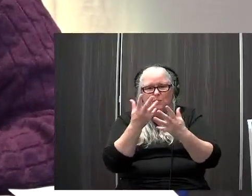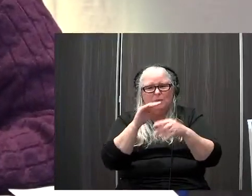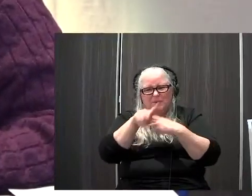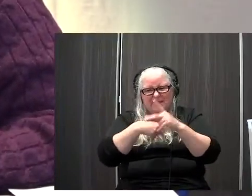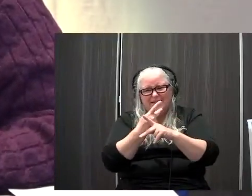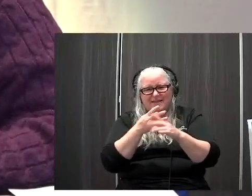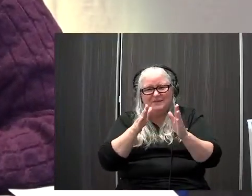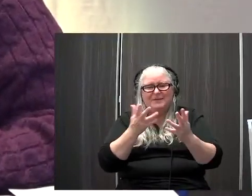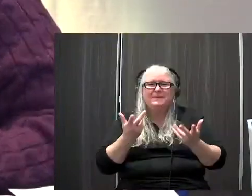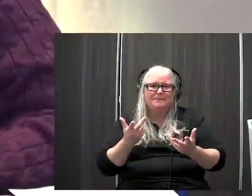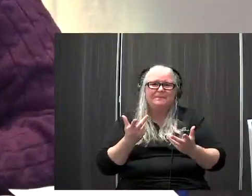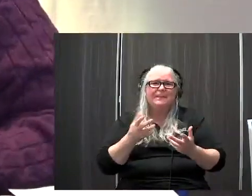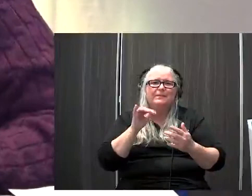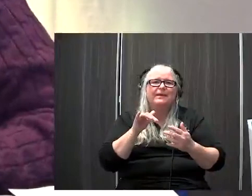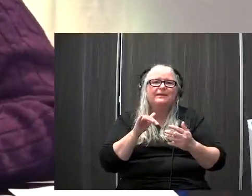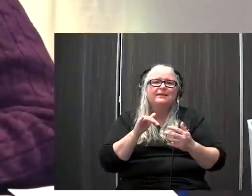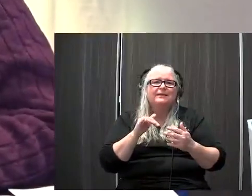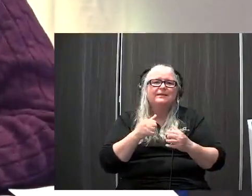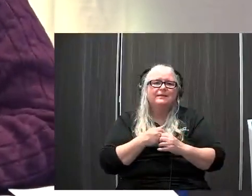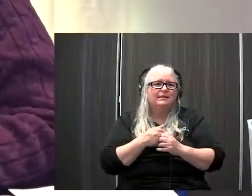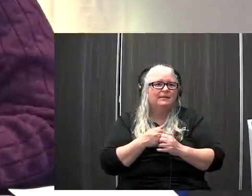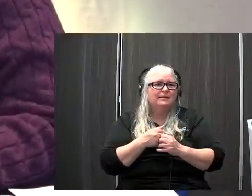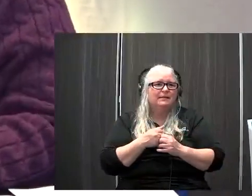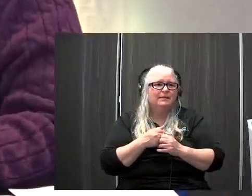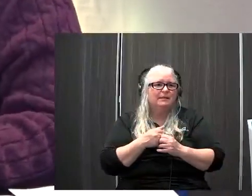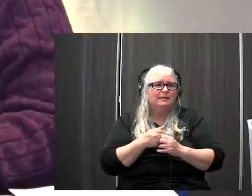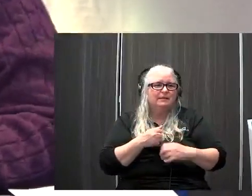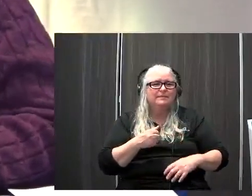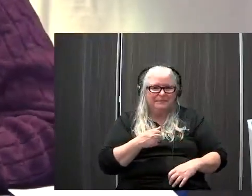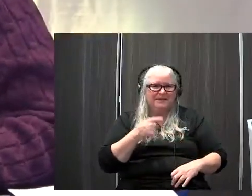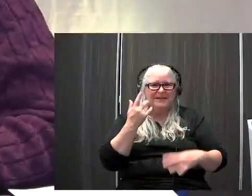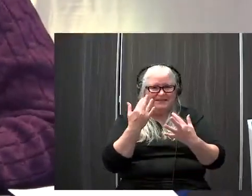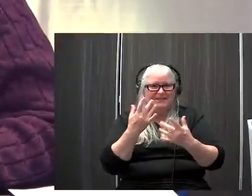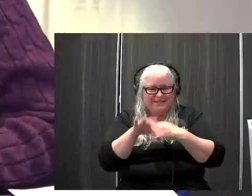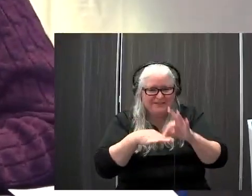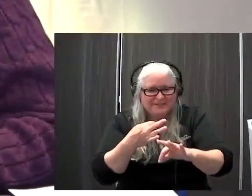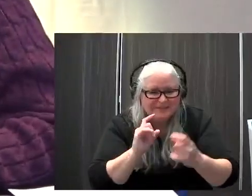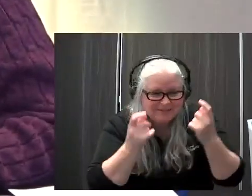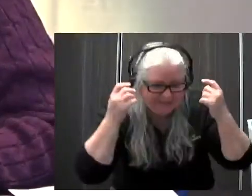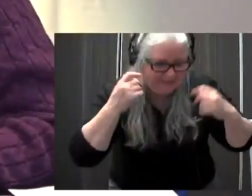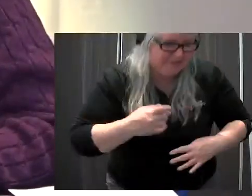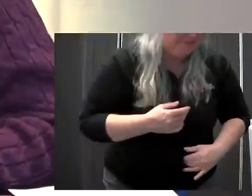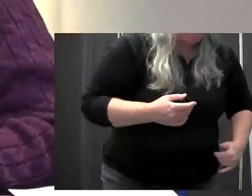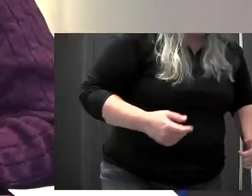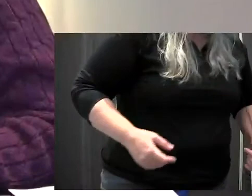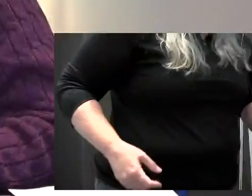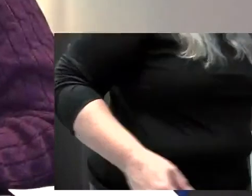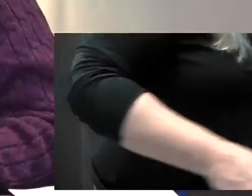So there tends to be maybe a little lag, so I will not sing and dance. That would be really bad.